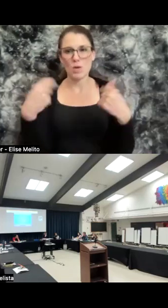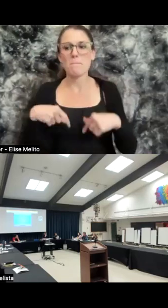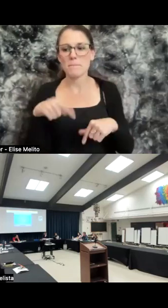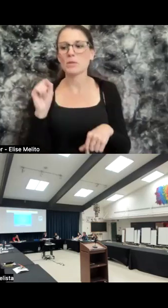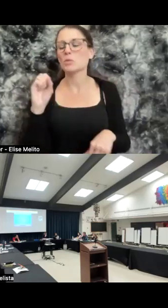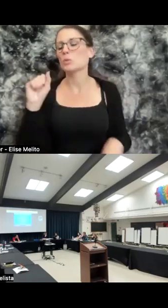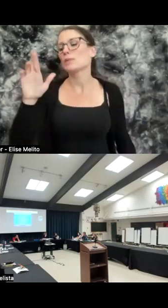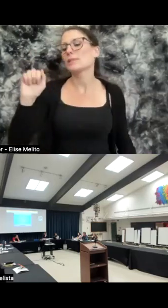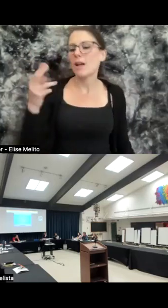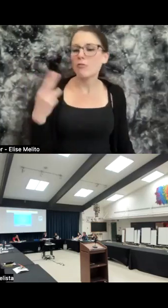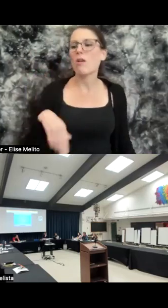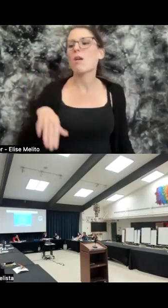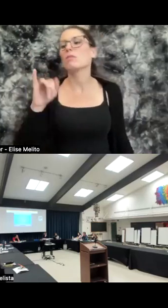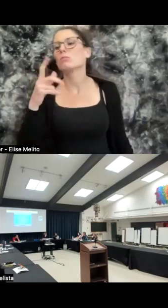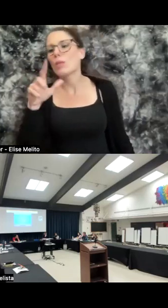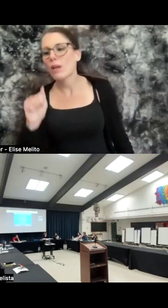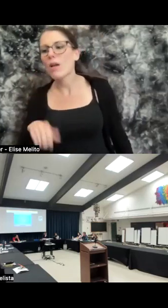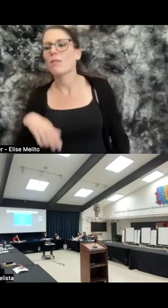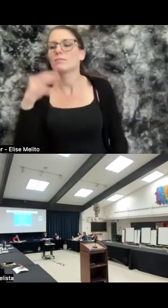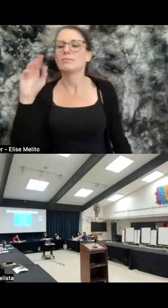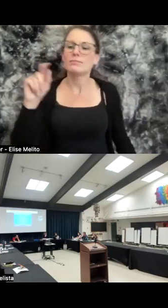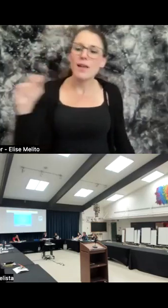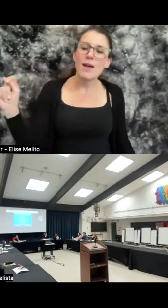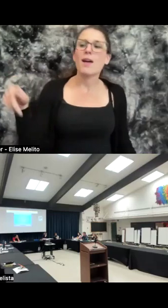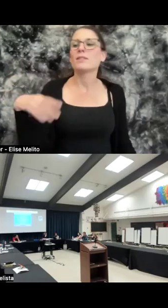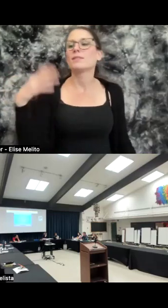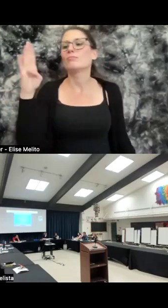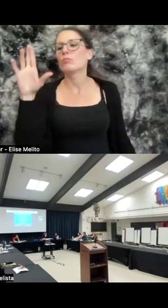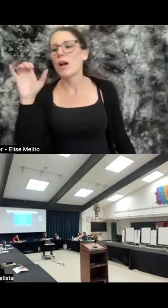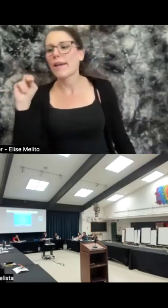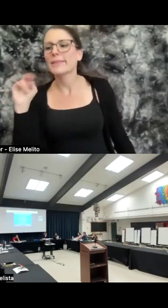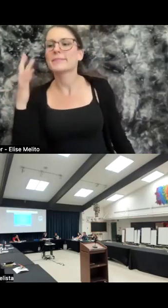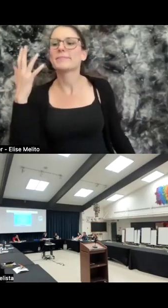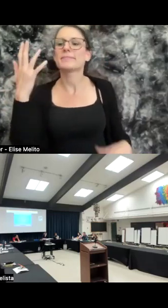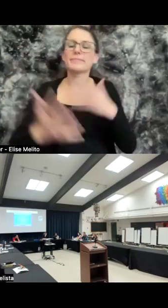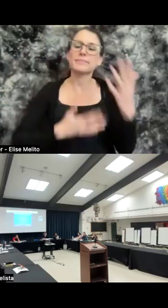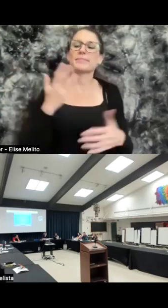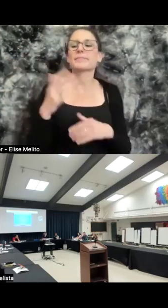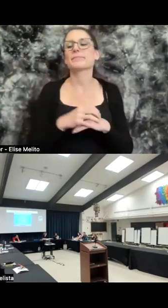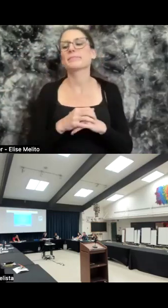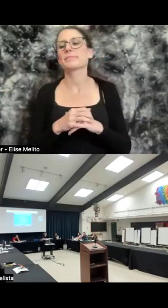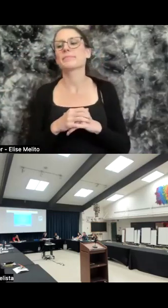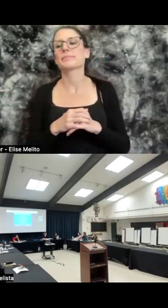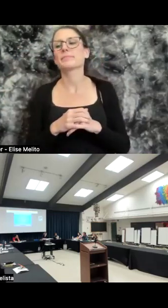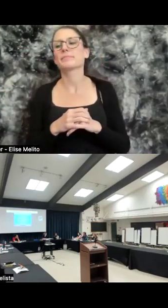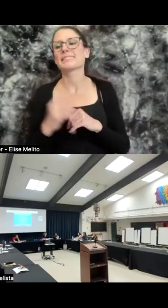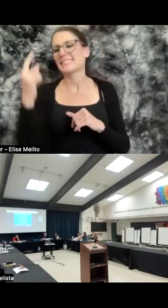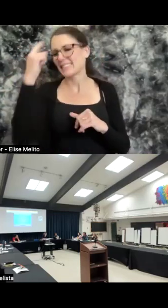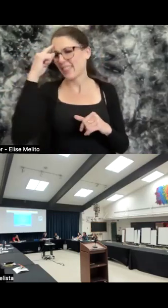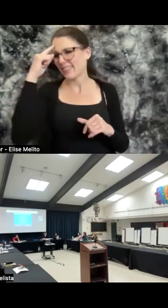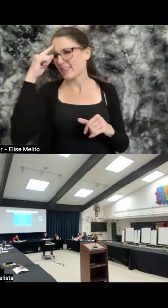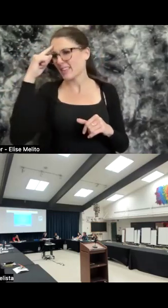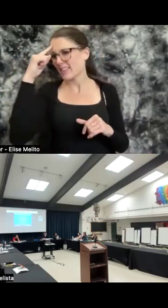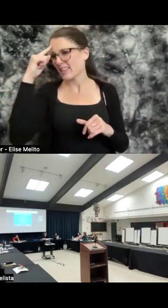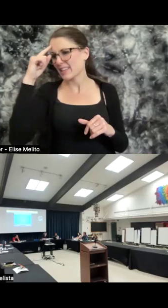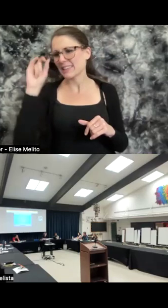and Julia and Matt and Brian, and I think